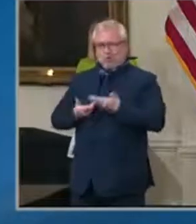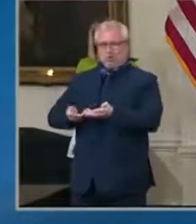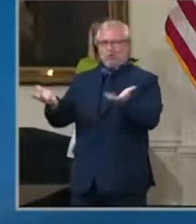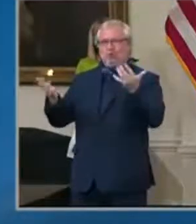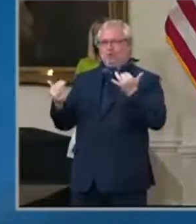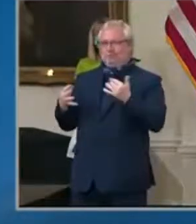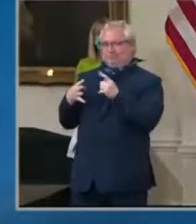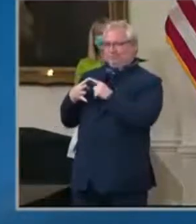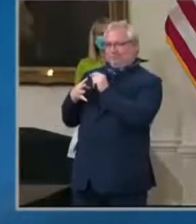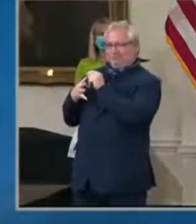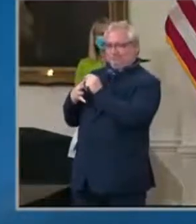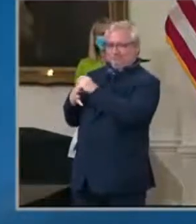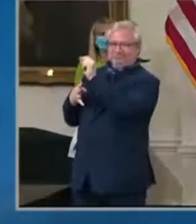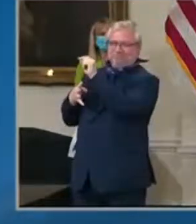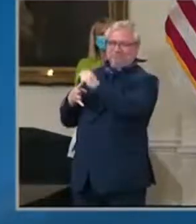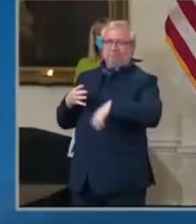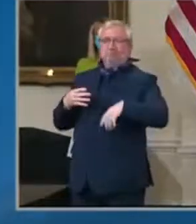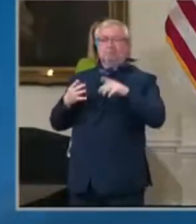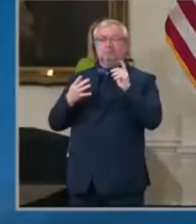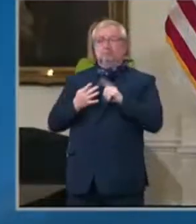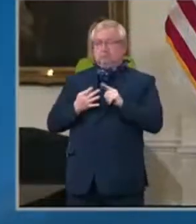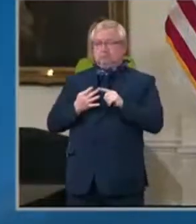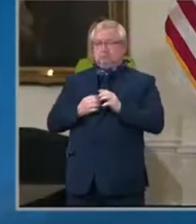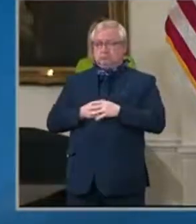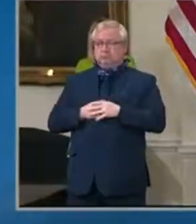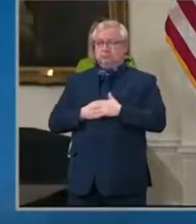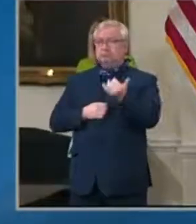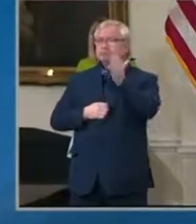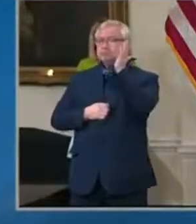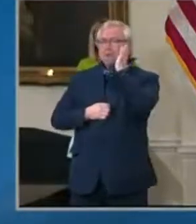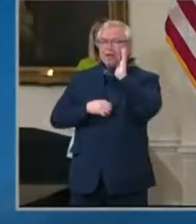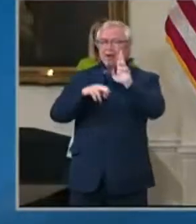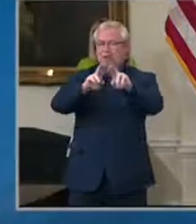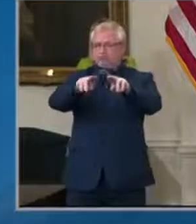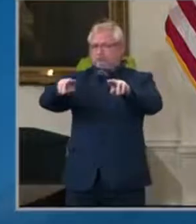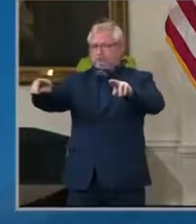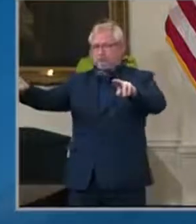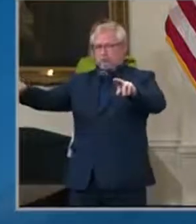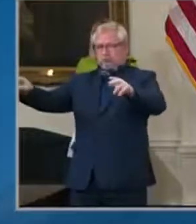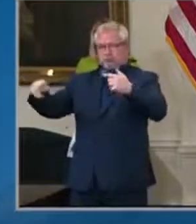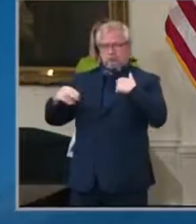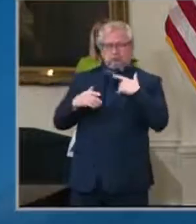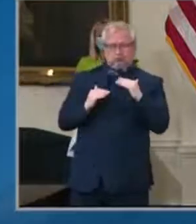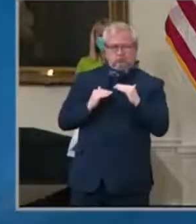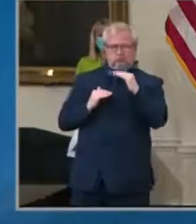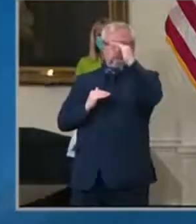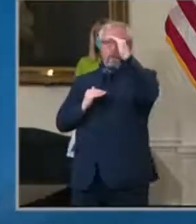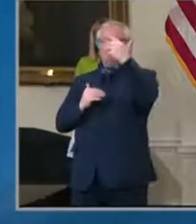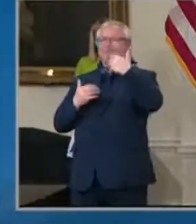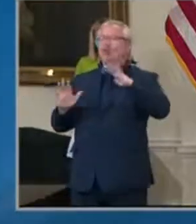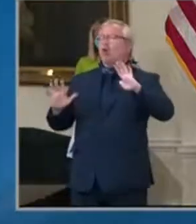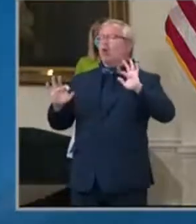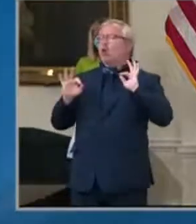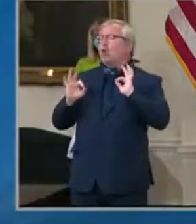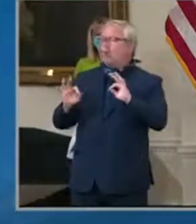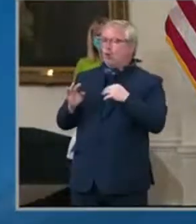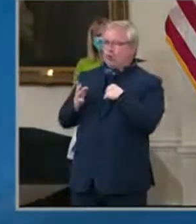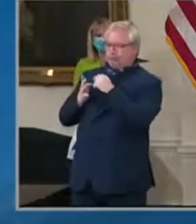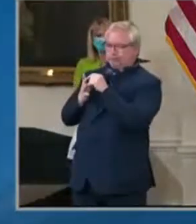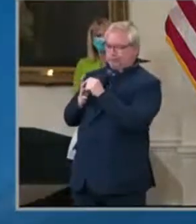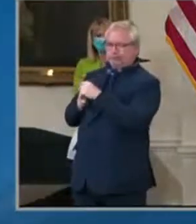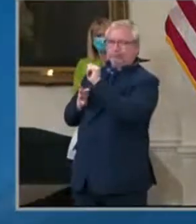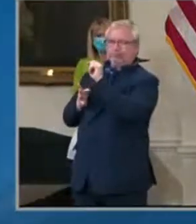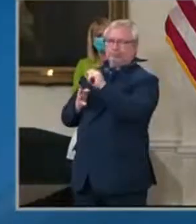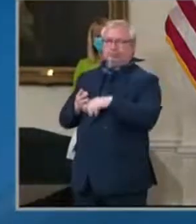our goals to increase hospital surge capacity. Third, we are making progress